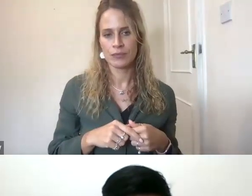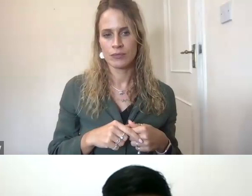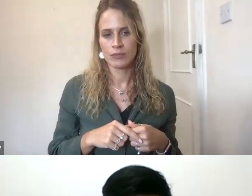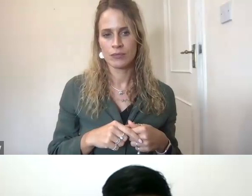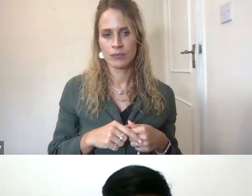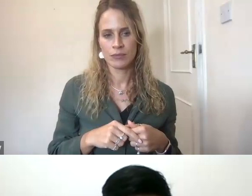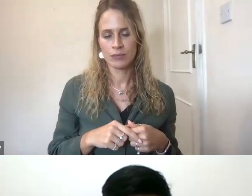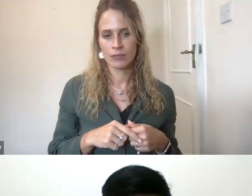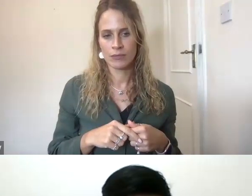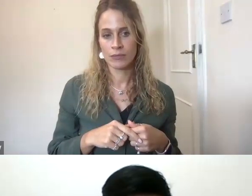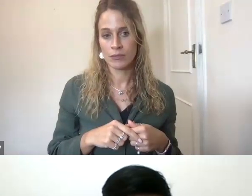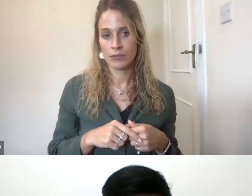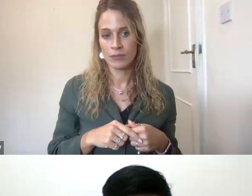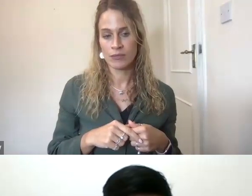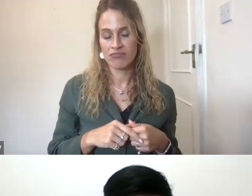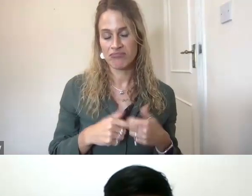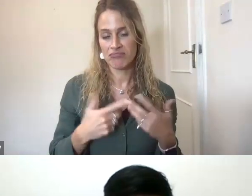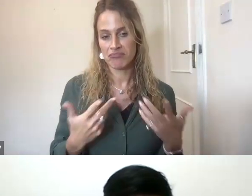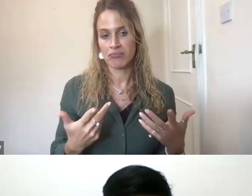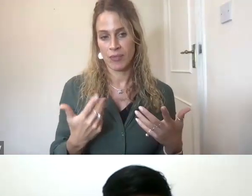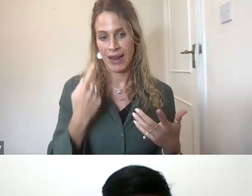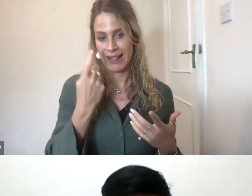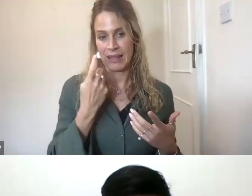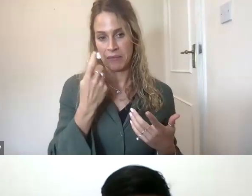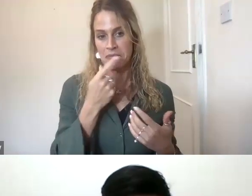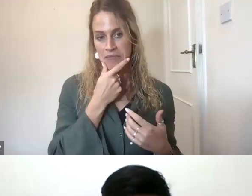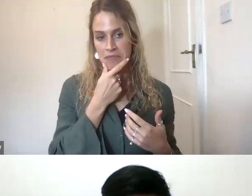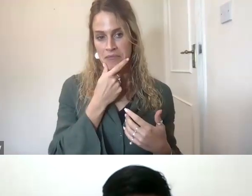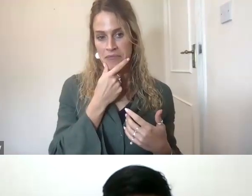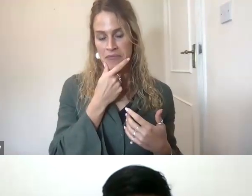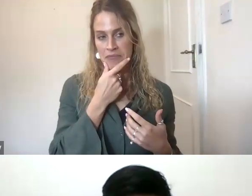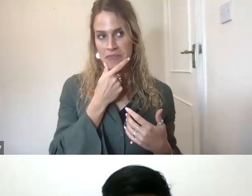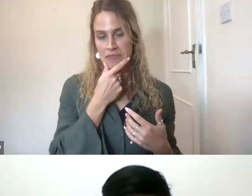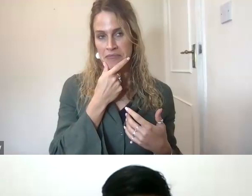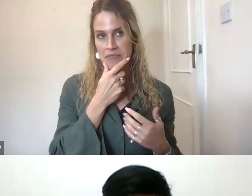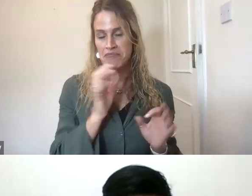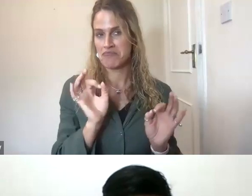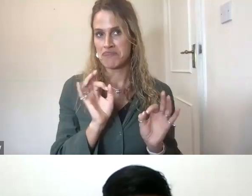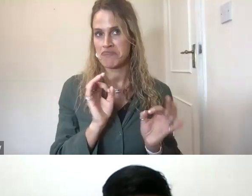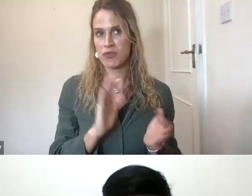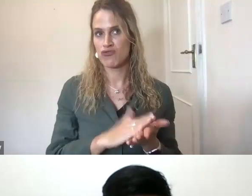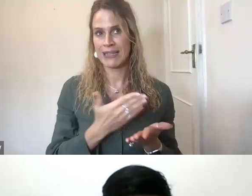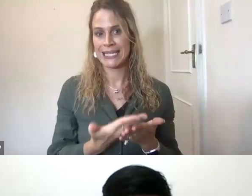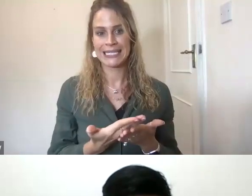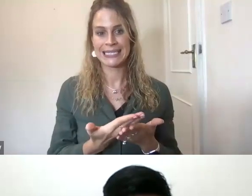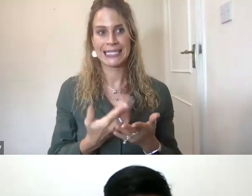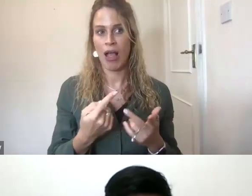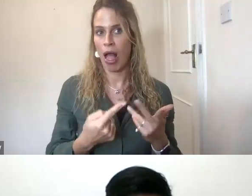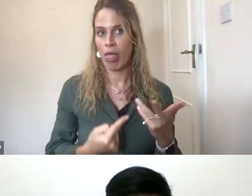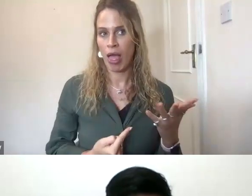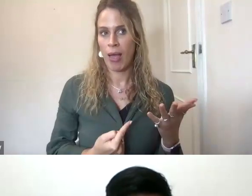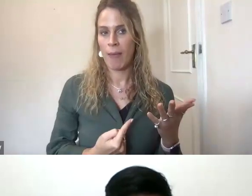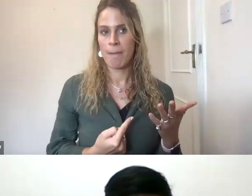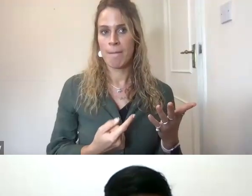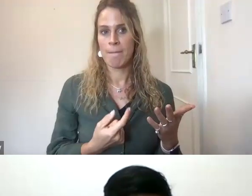so other than that, I think I haven't translated many of the other Tamil poets. The only two